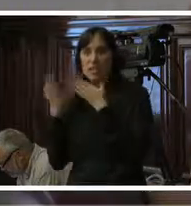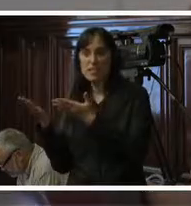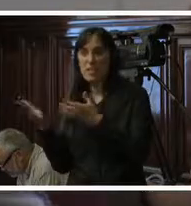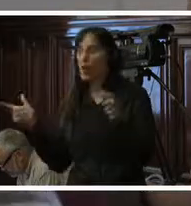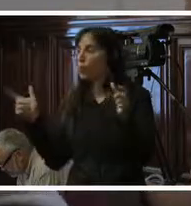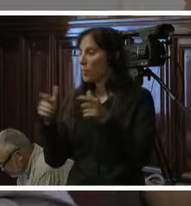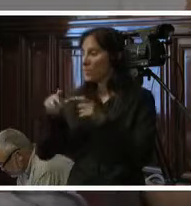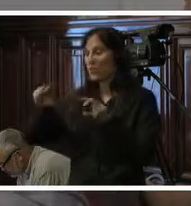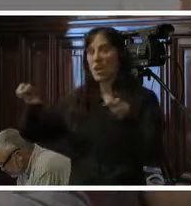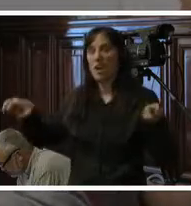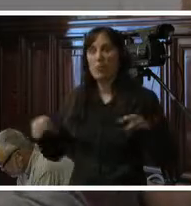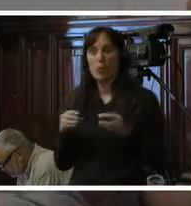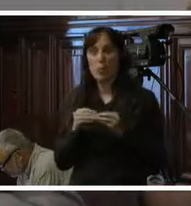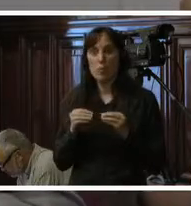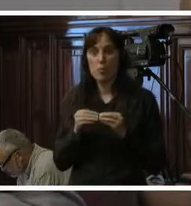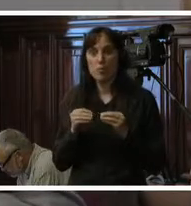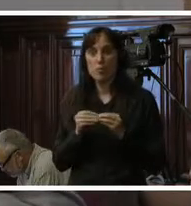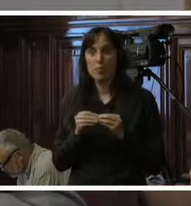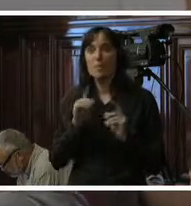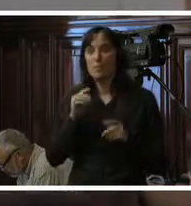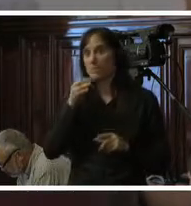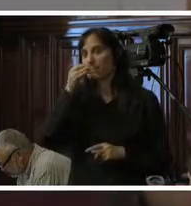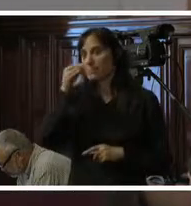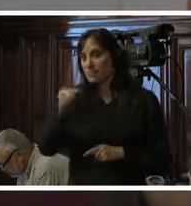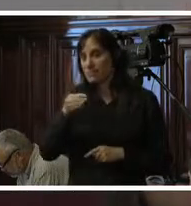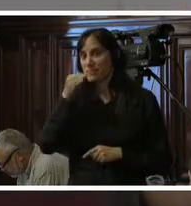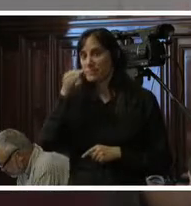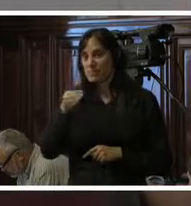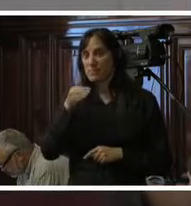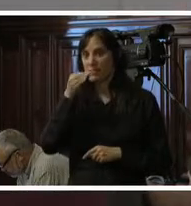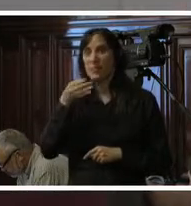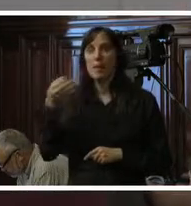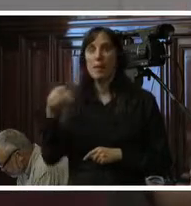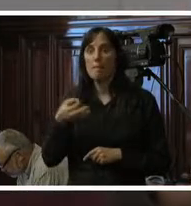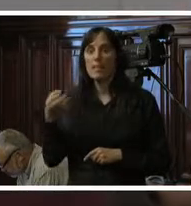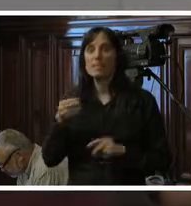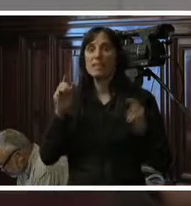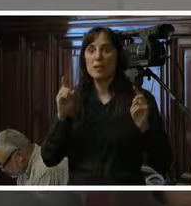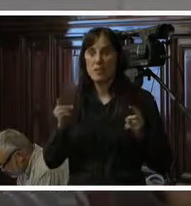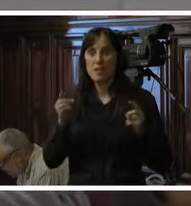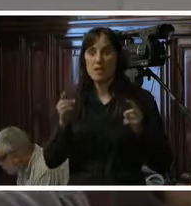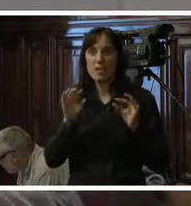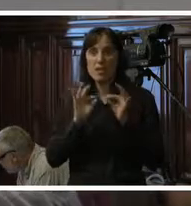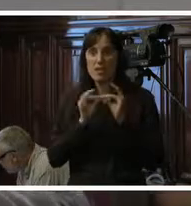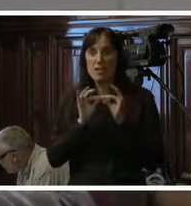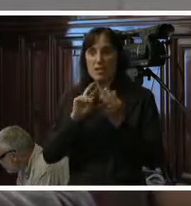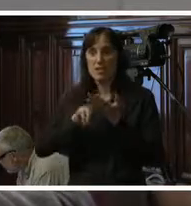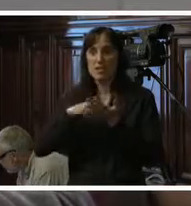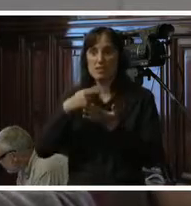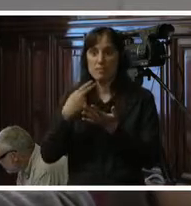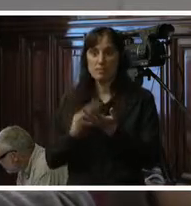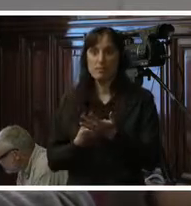the special rapporteur. And I particularly thank the interpreters and the signer for